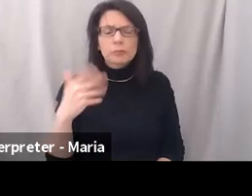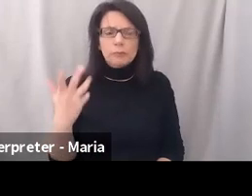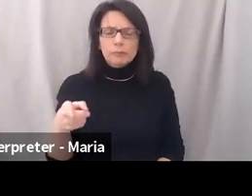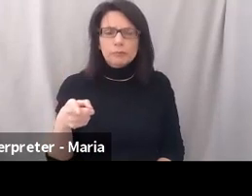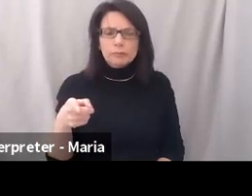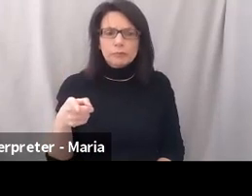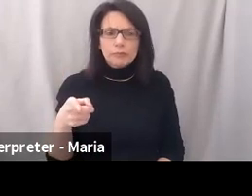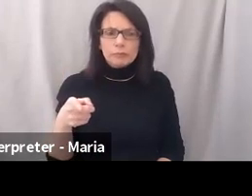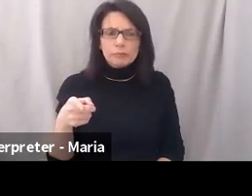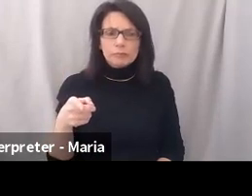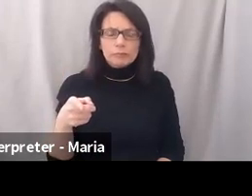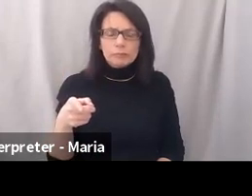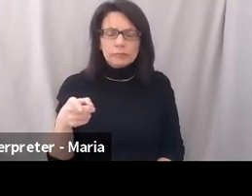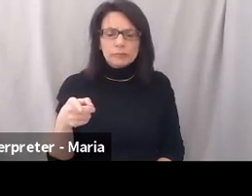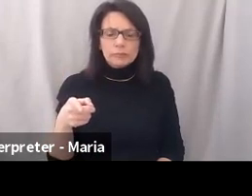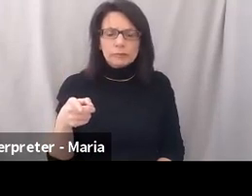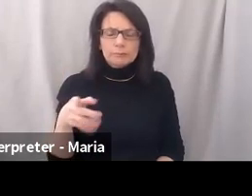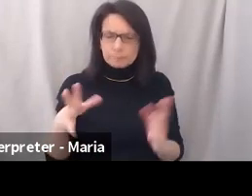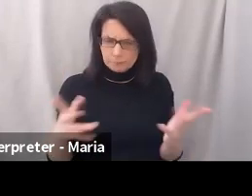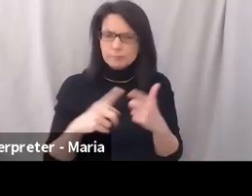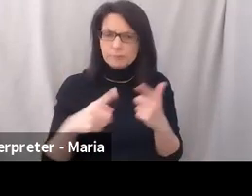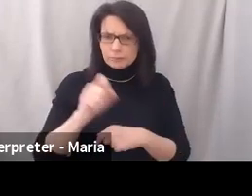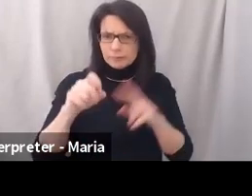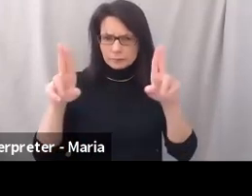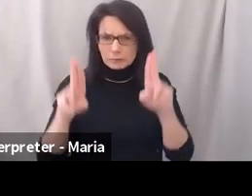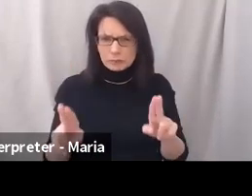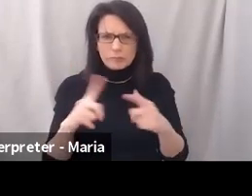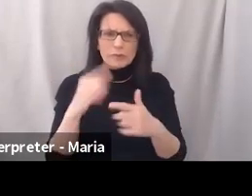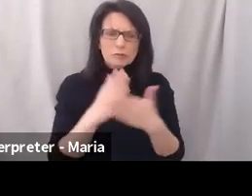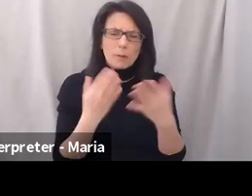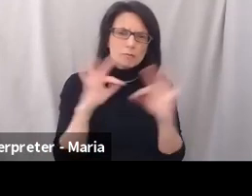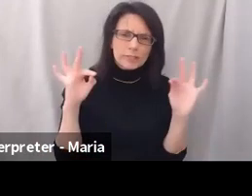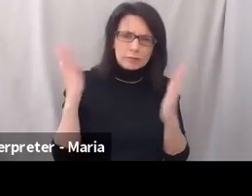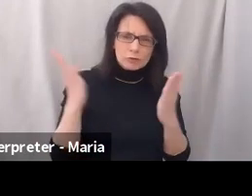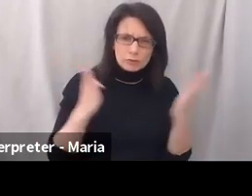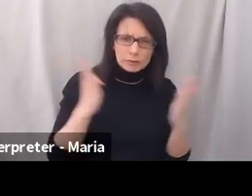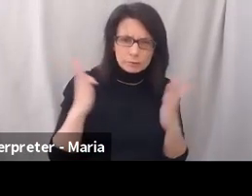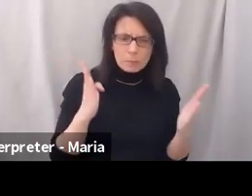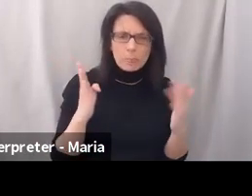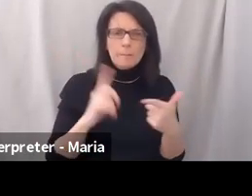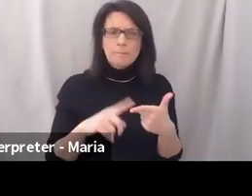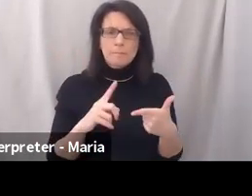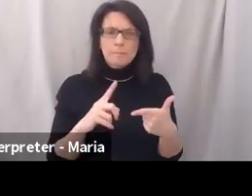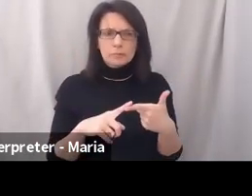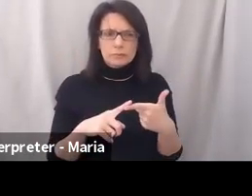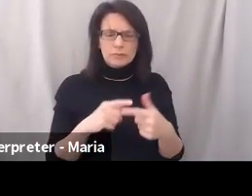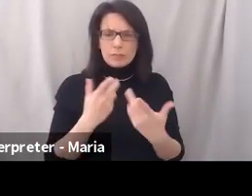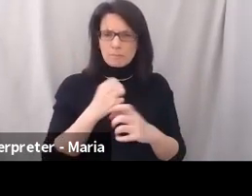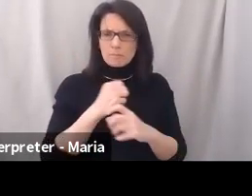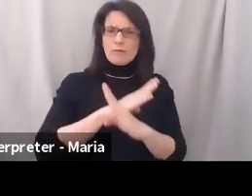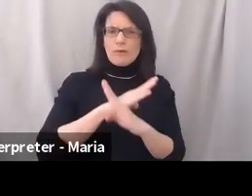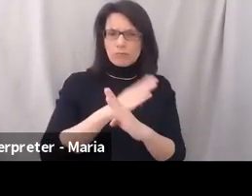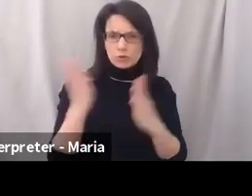it provides you know some free services. So something like preventive services